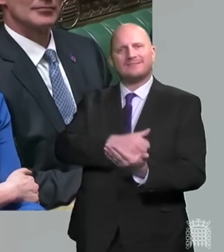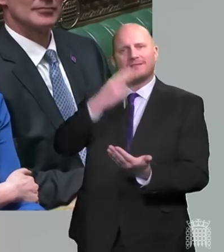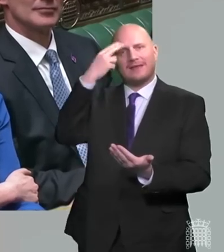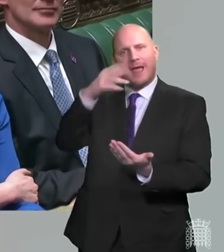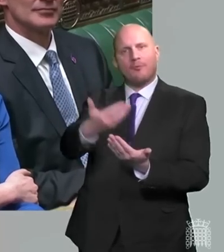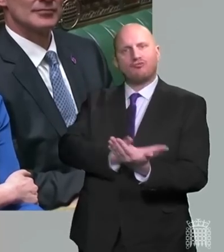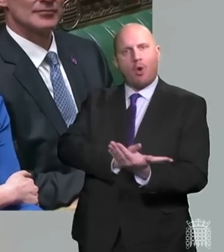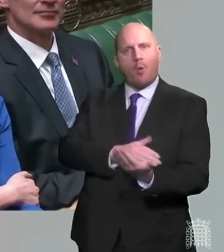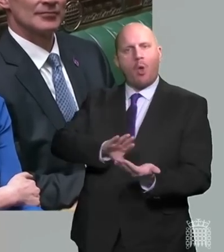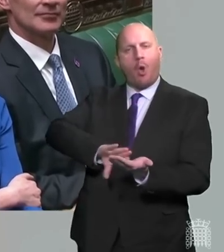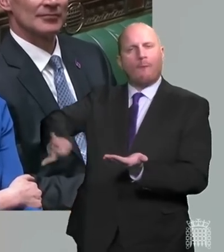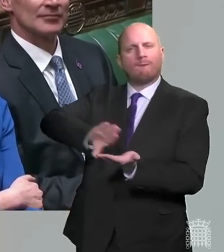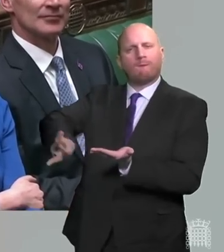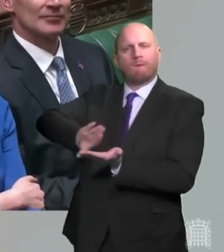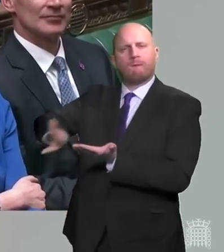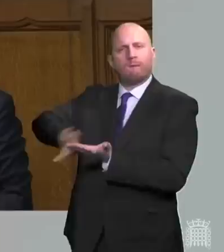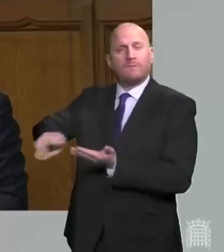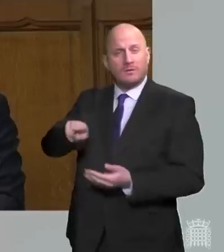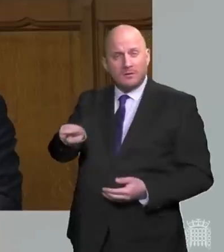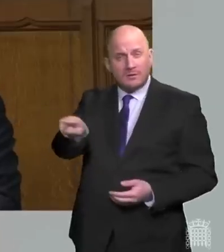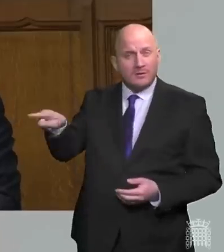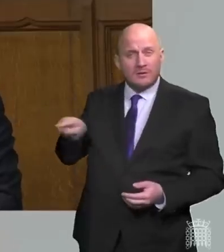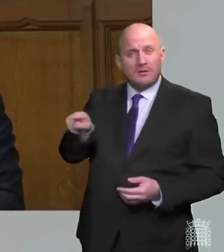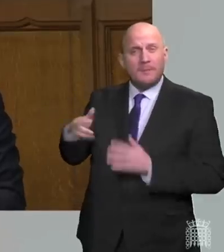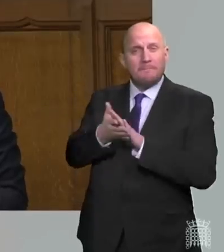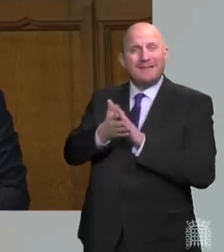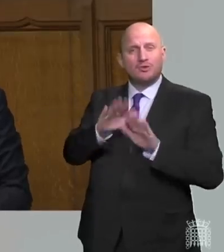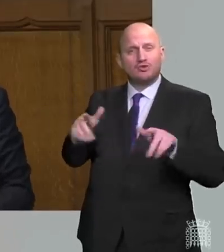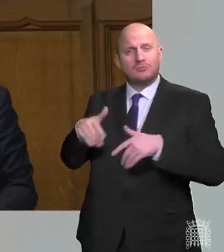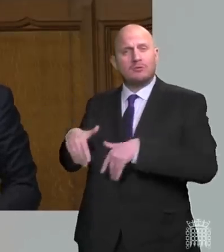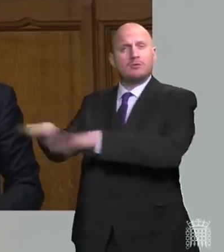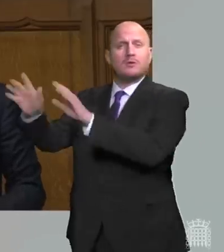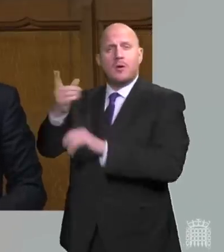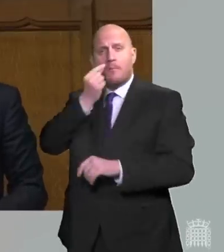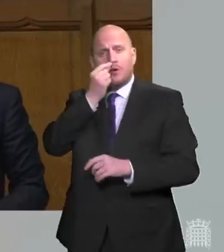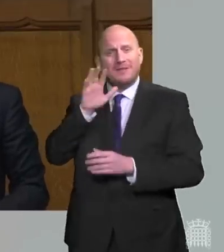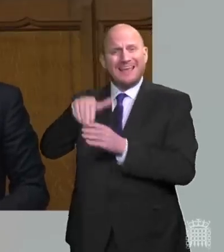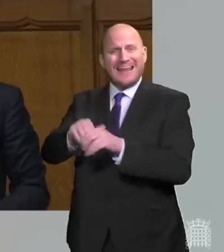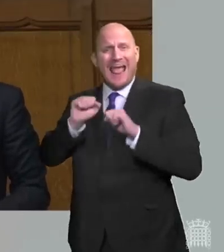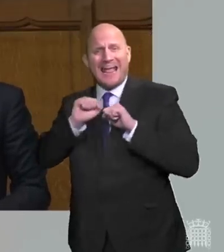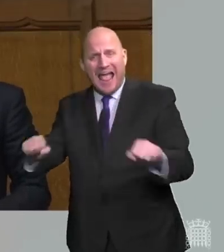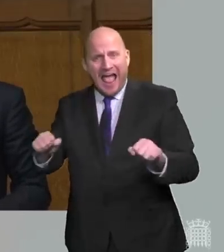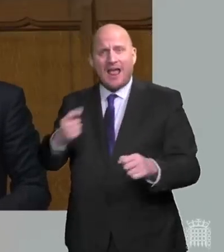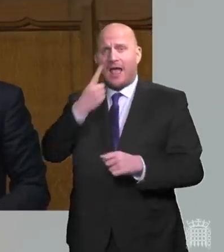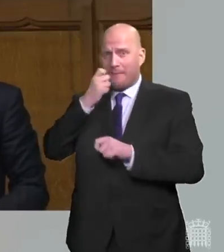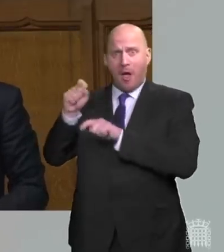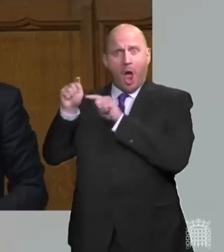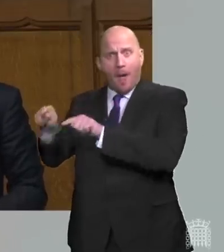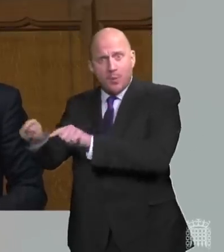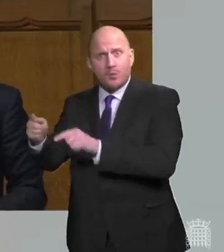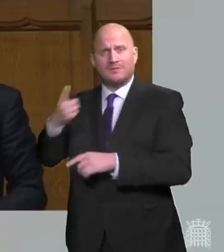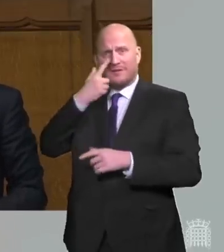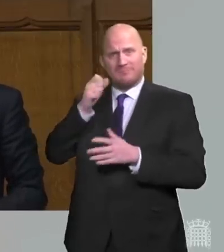of learning and out of the protection they need from gangs, violence and domestic abuse. And whilst there has been